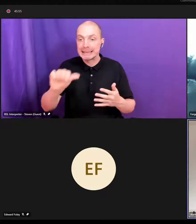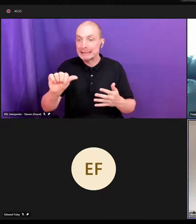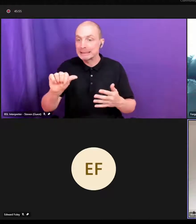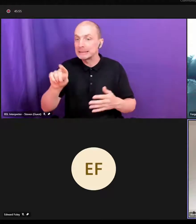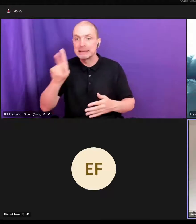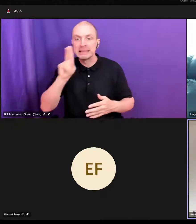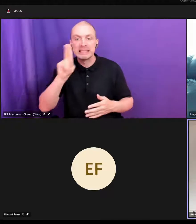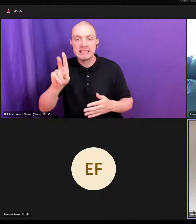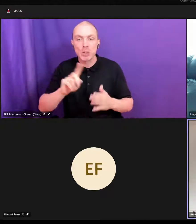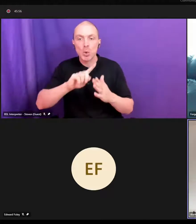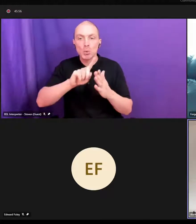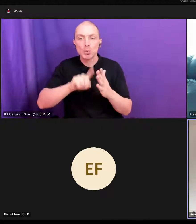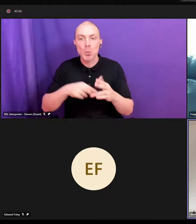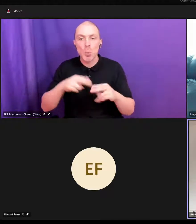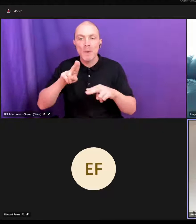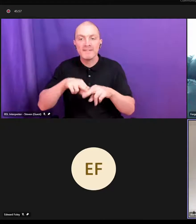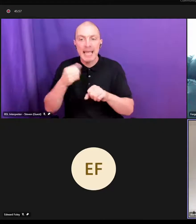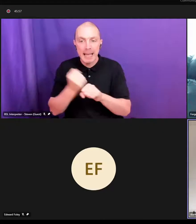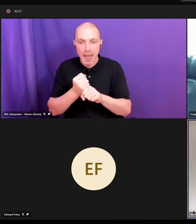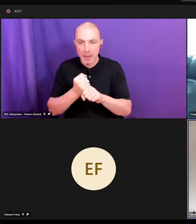up, and then David Watson.